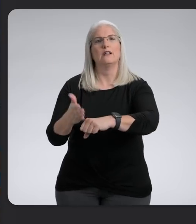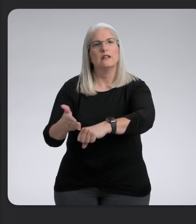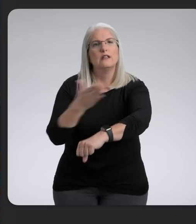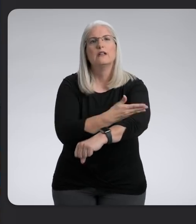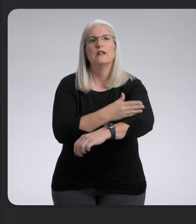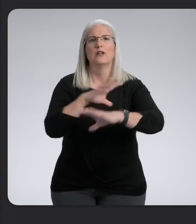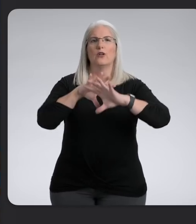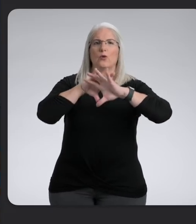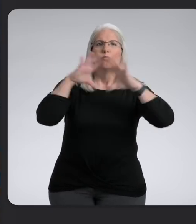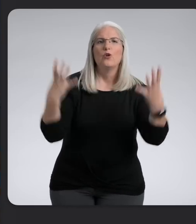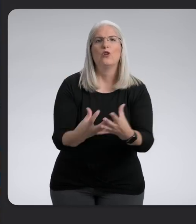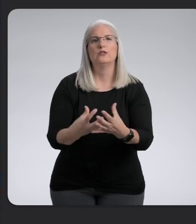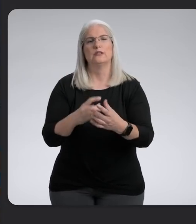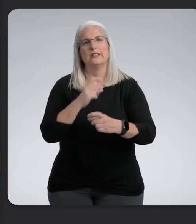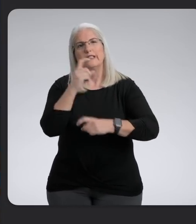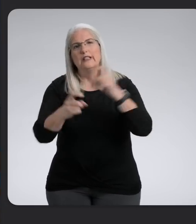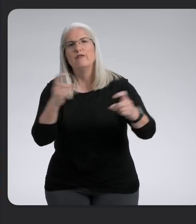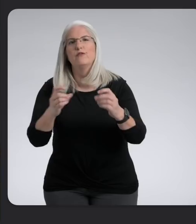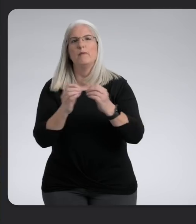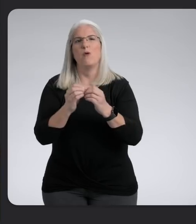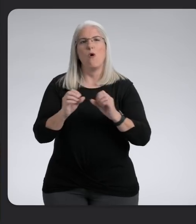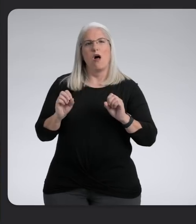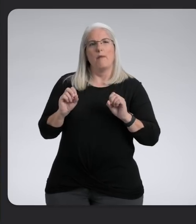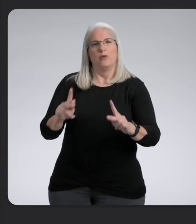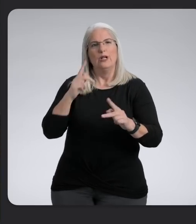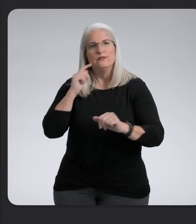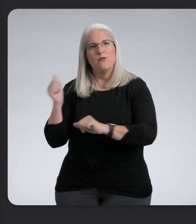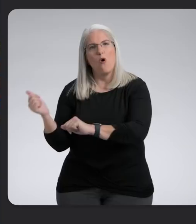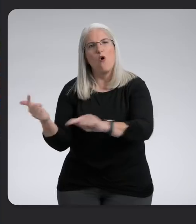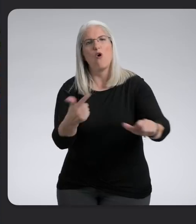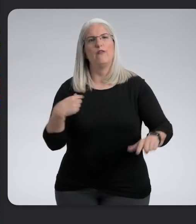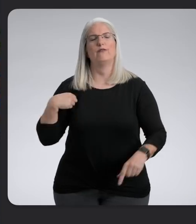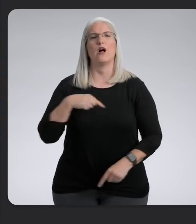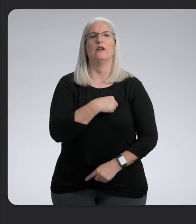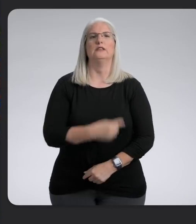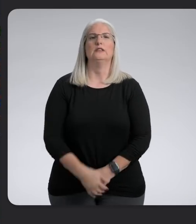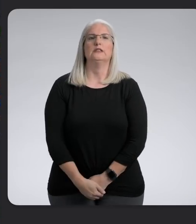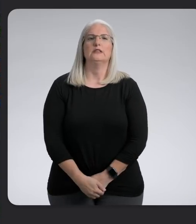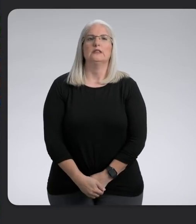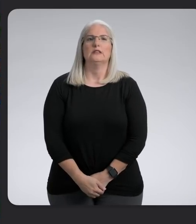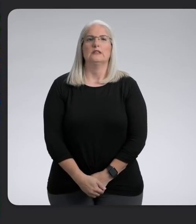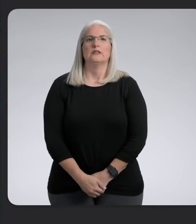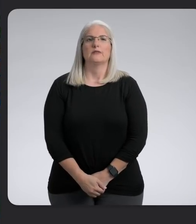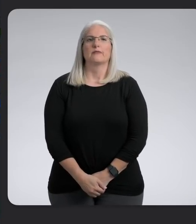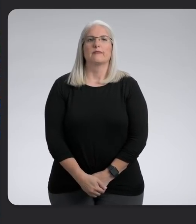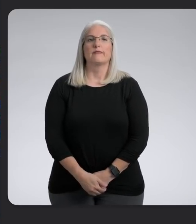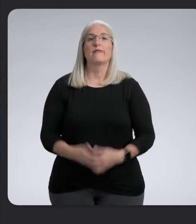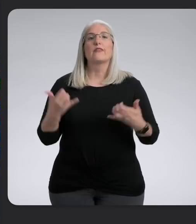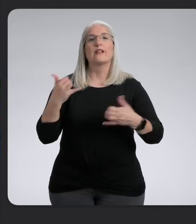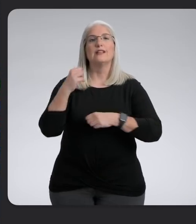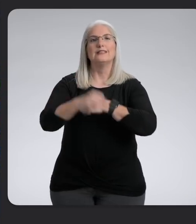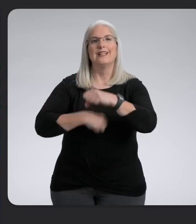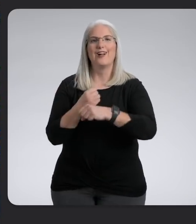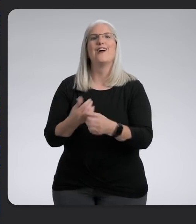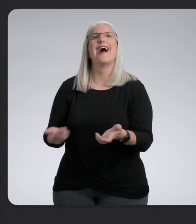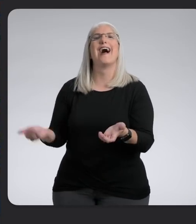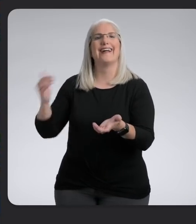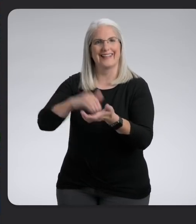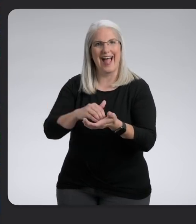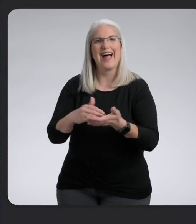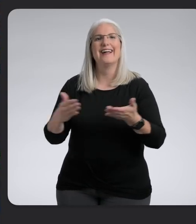full of opportunity for all of us. This year, we're bringing you another online experience featuring